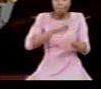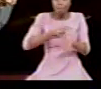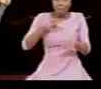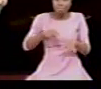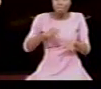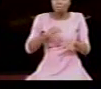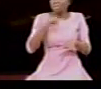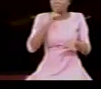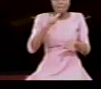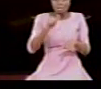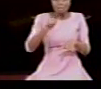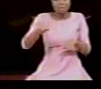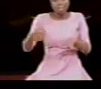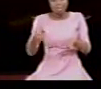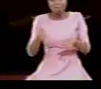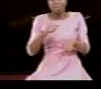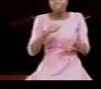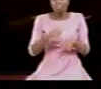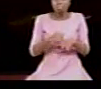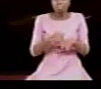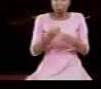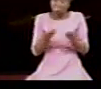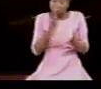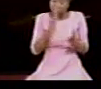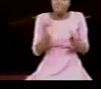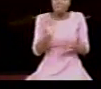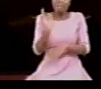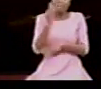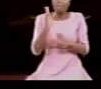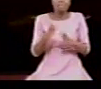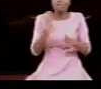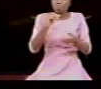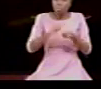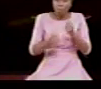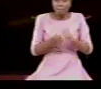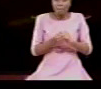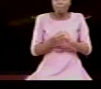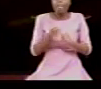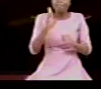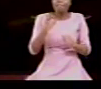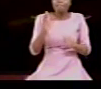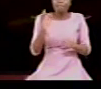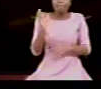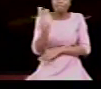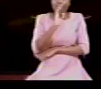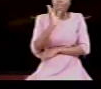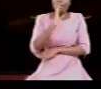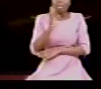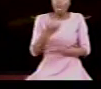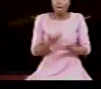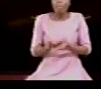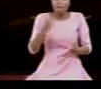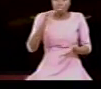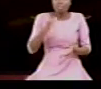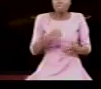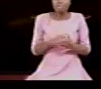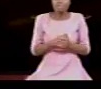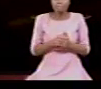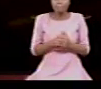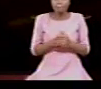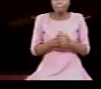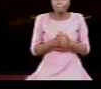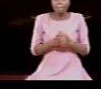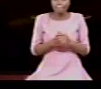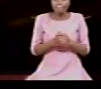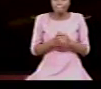Don't care about the farmers. That's all right. You're a farmer. Farmers are wealthy. The peasants are wealthy. I